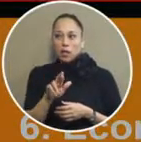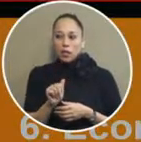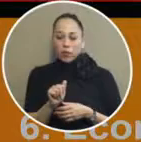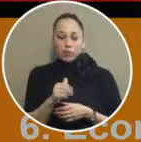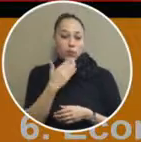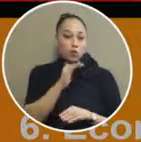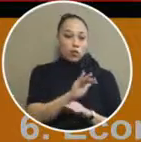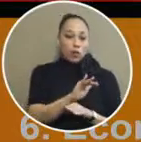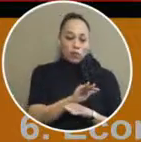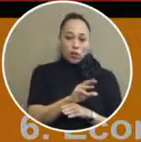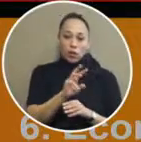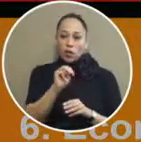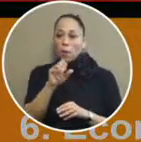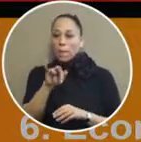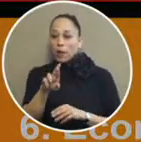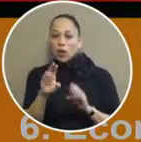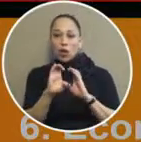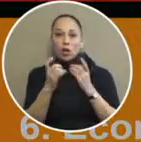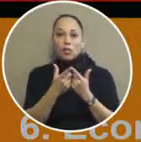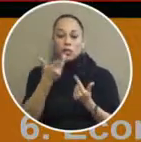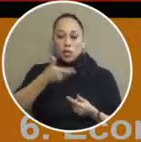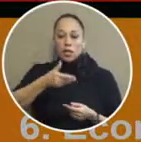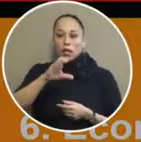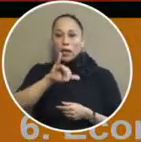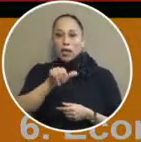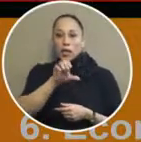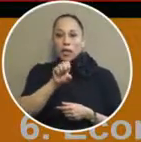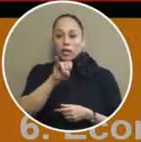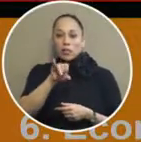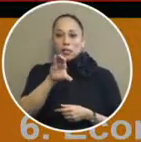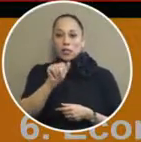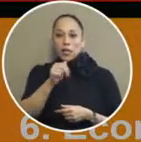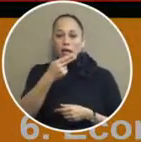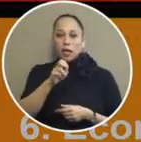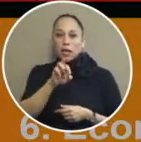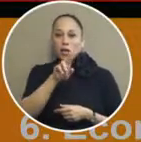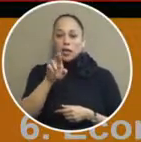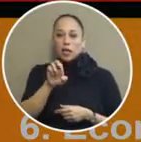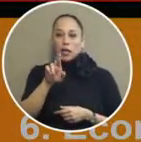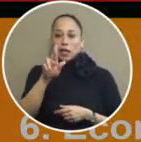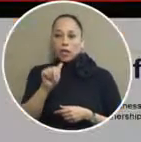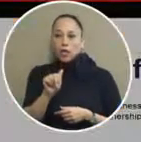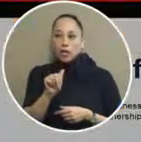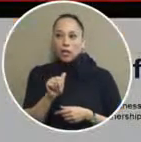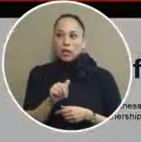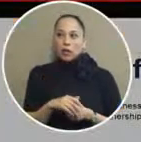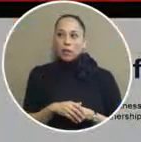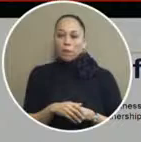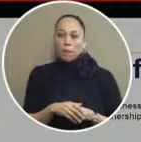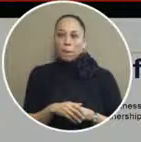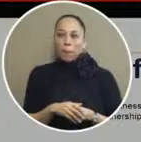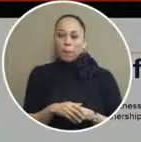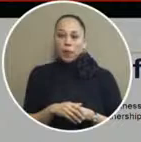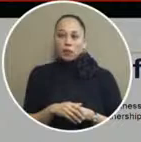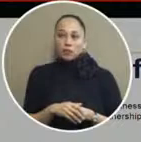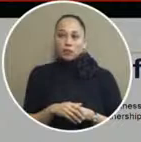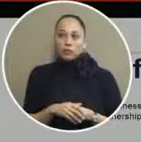Good afternoon, Mayor and Council. Jessica Herrera with Economic Development. If IT can go ahead and go to the next slide,